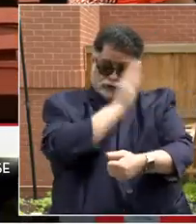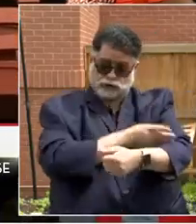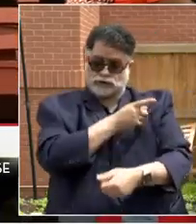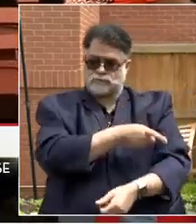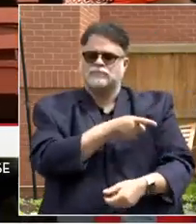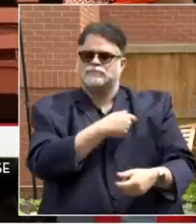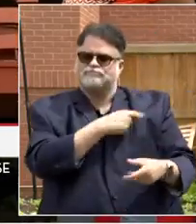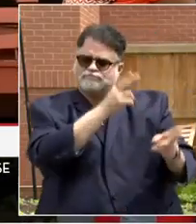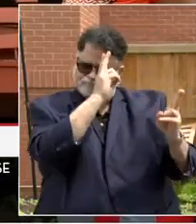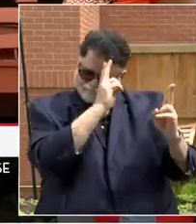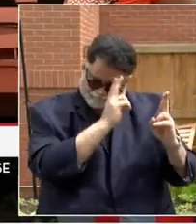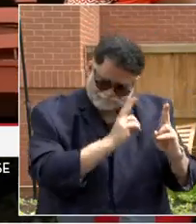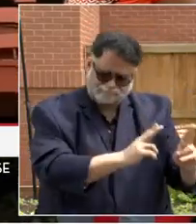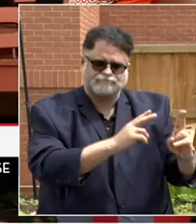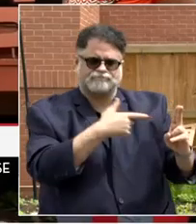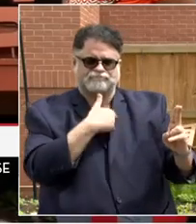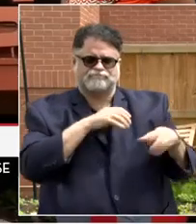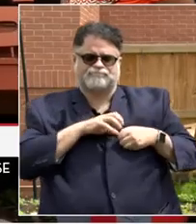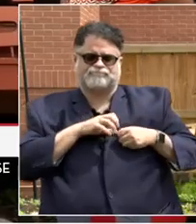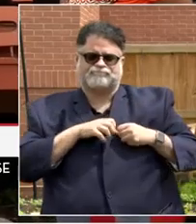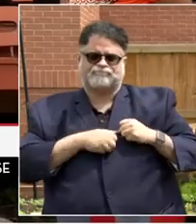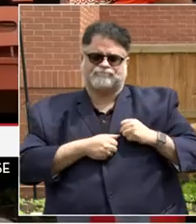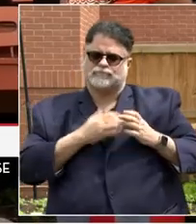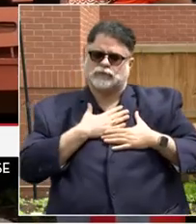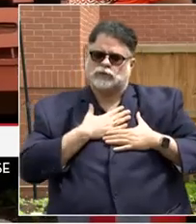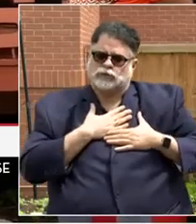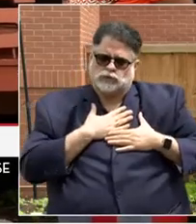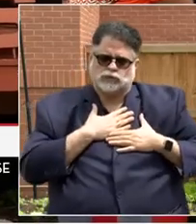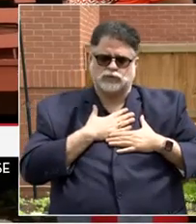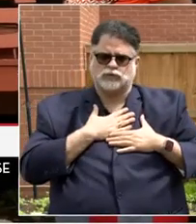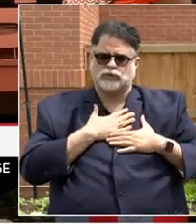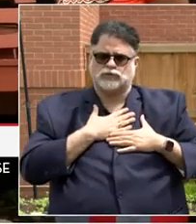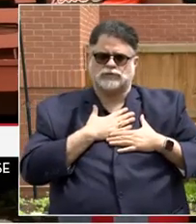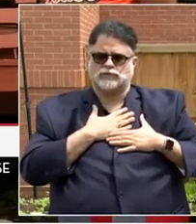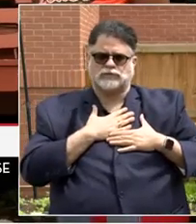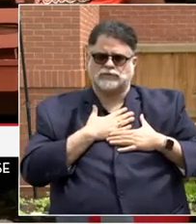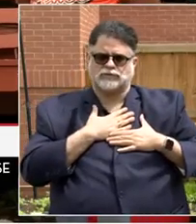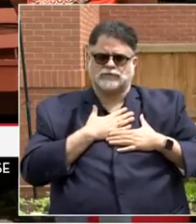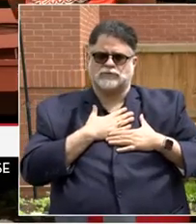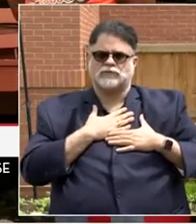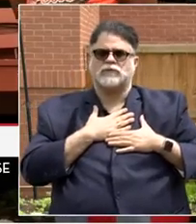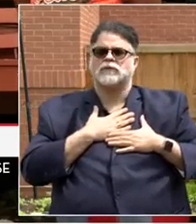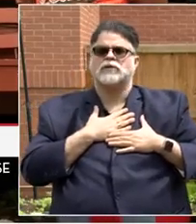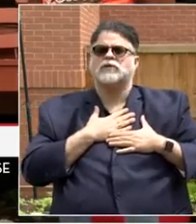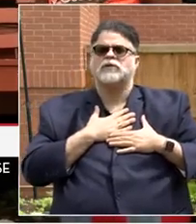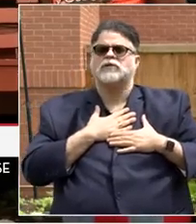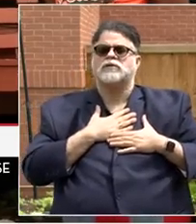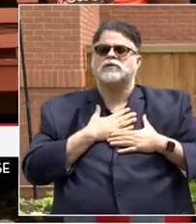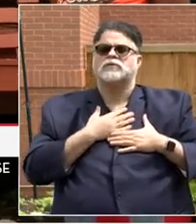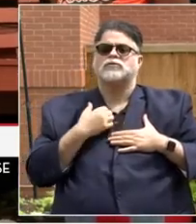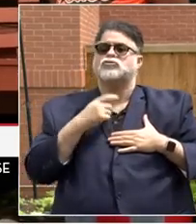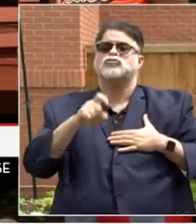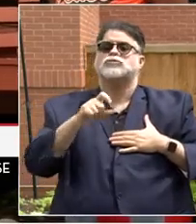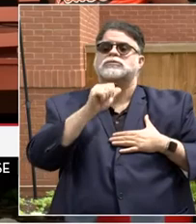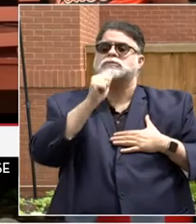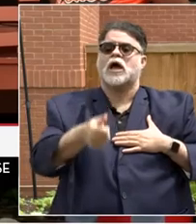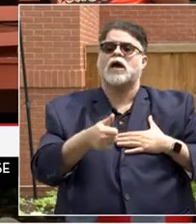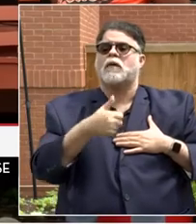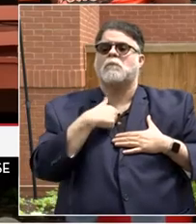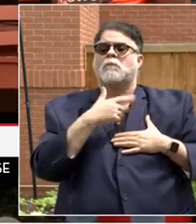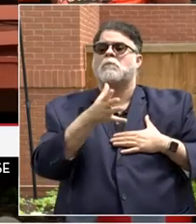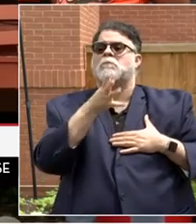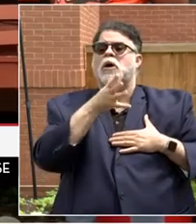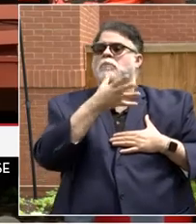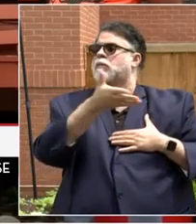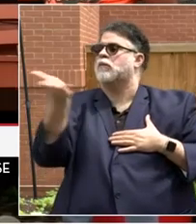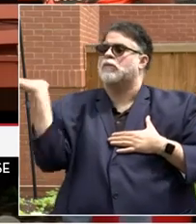heavy heart and unanswered question. No mother should endure this pain. No child deserves to be robbed on their